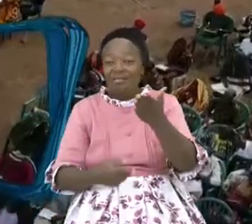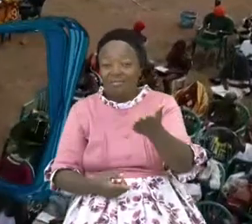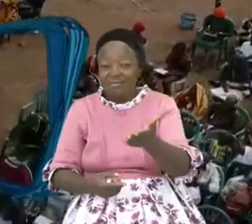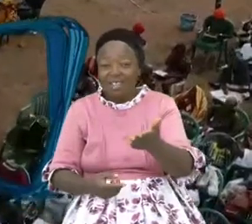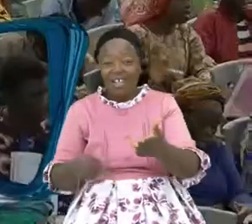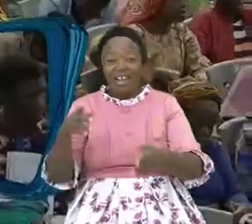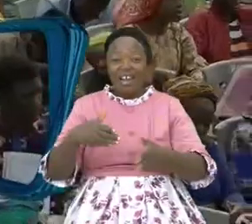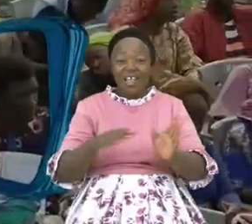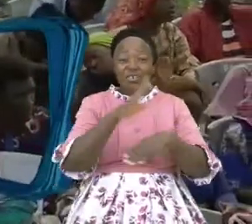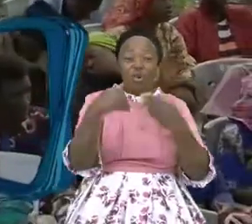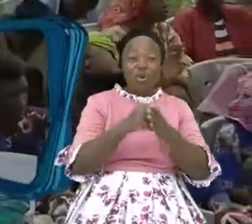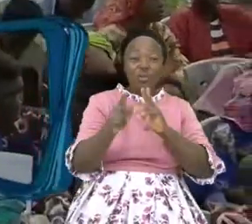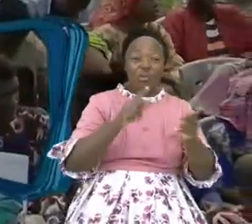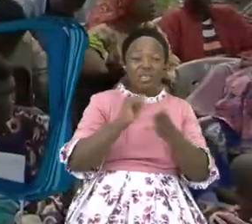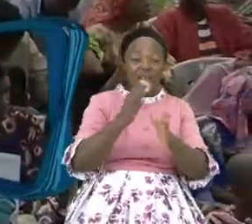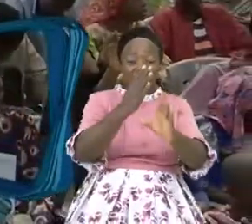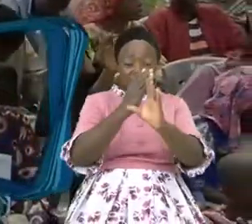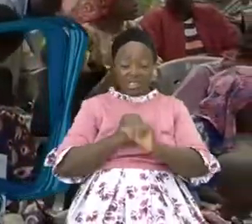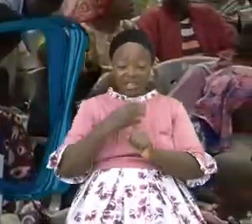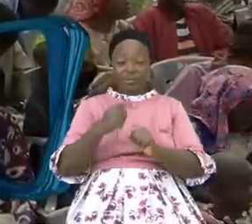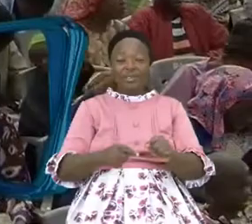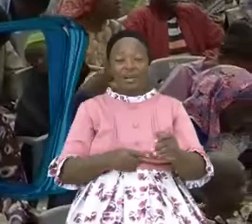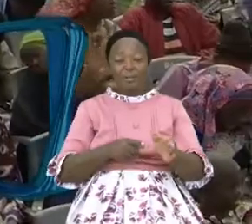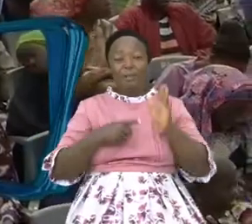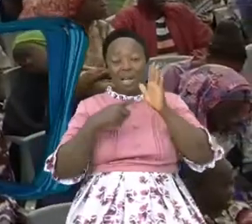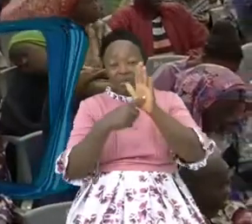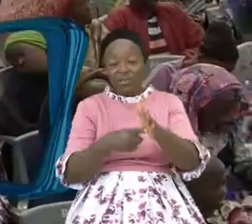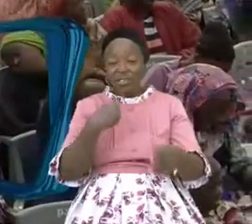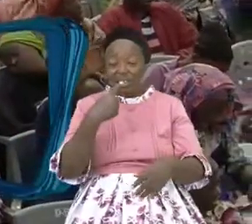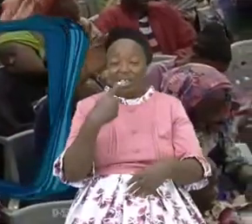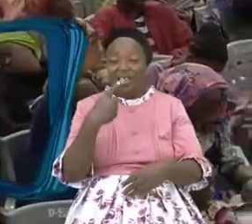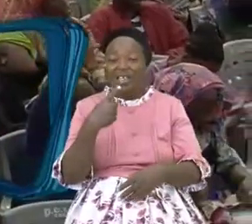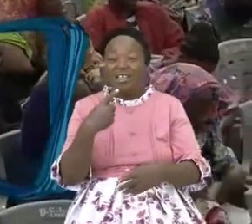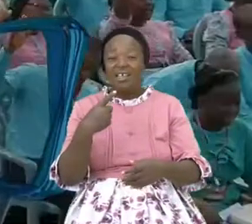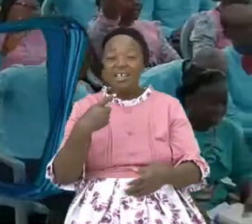Let all the people that receive the manifestation today say,